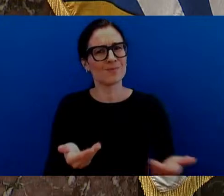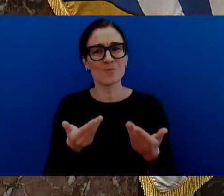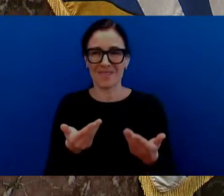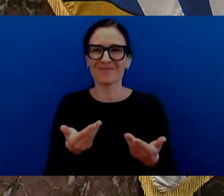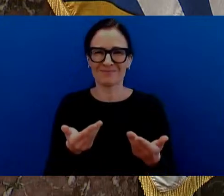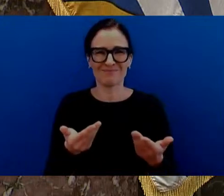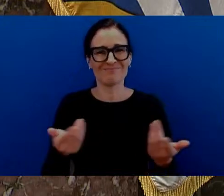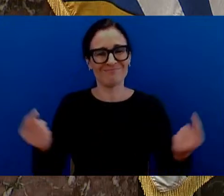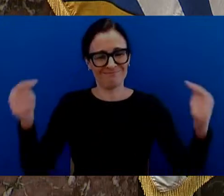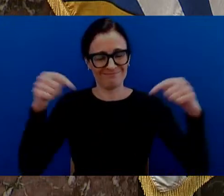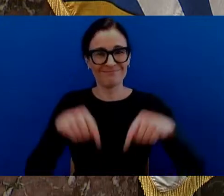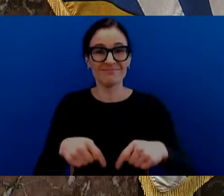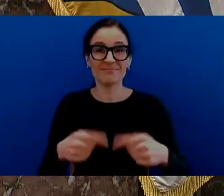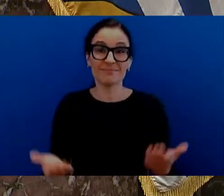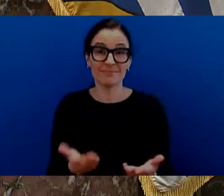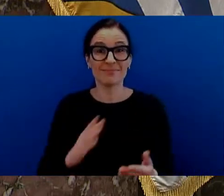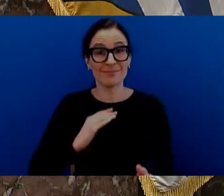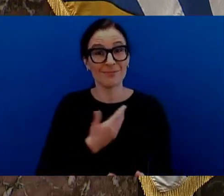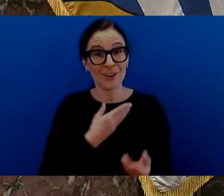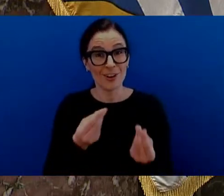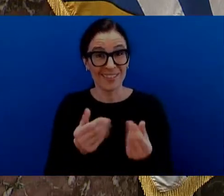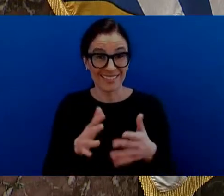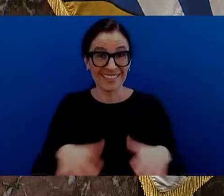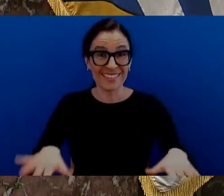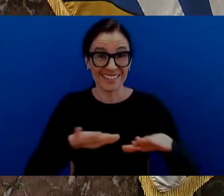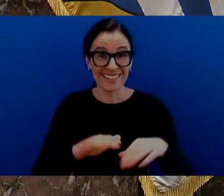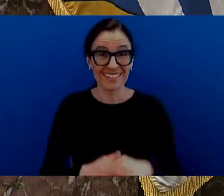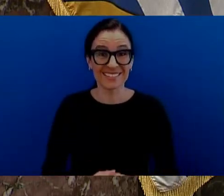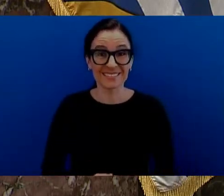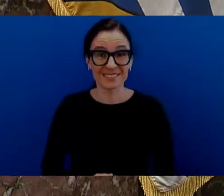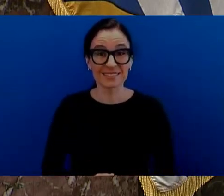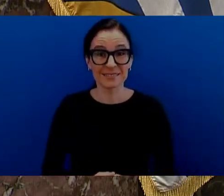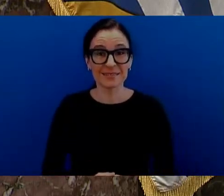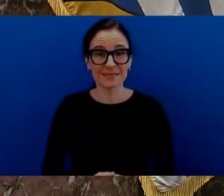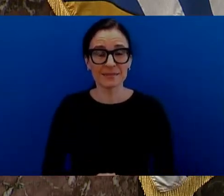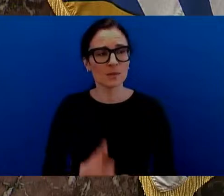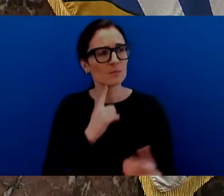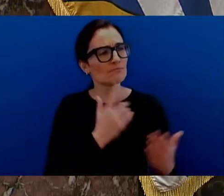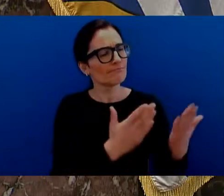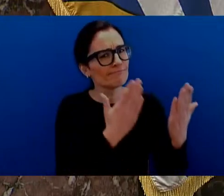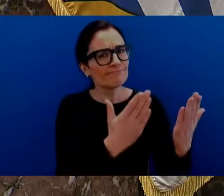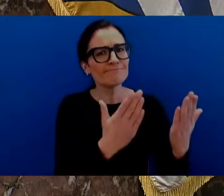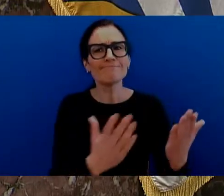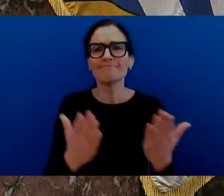And I really lift my hands up to each and every one of you for all your hard work.